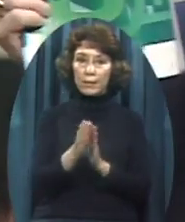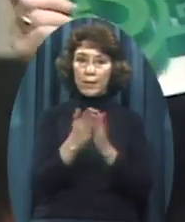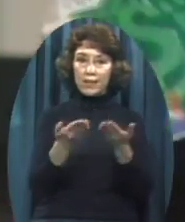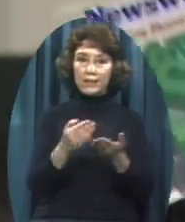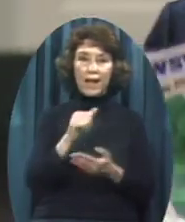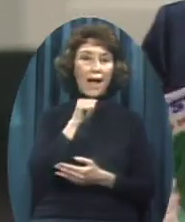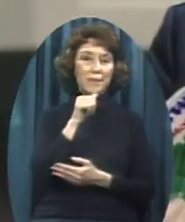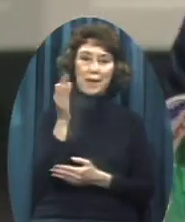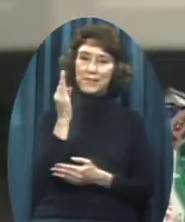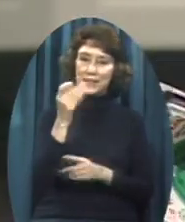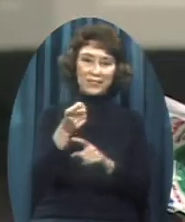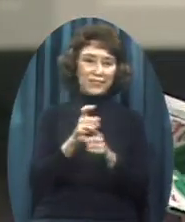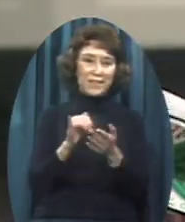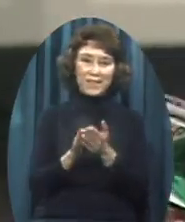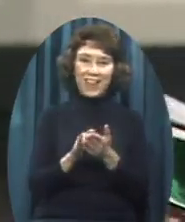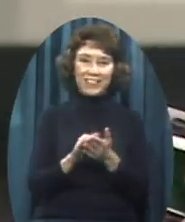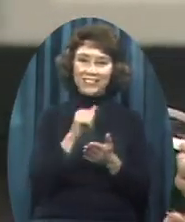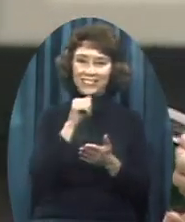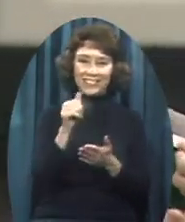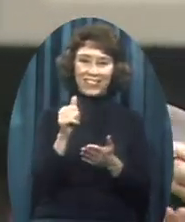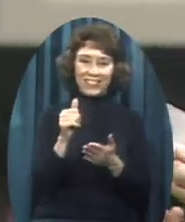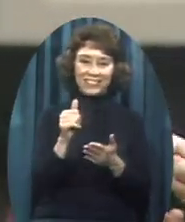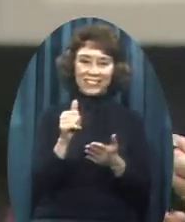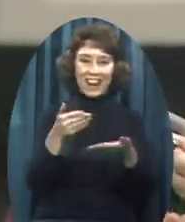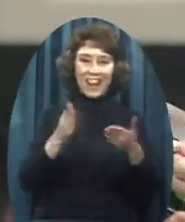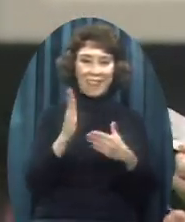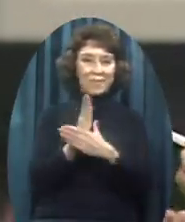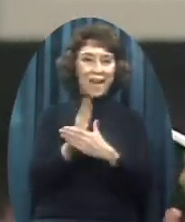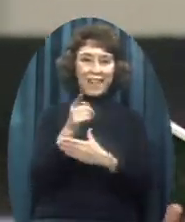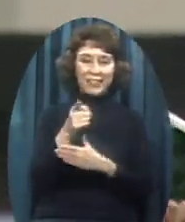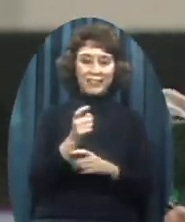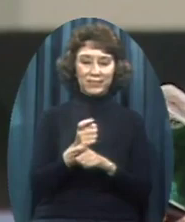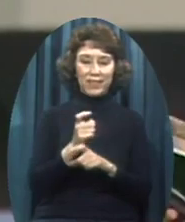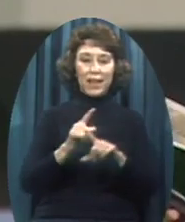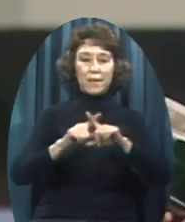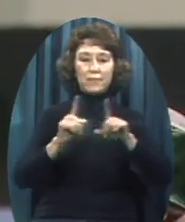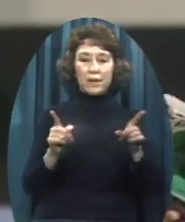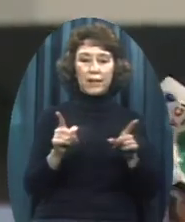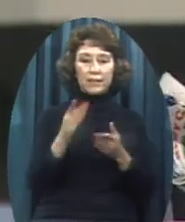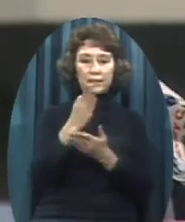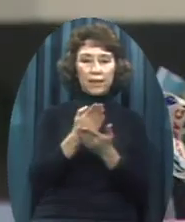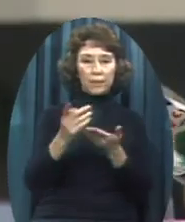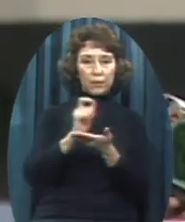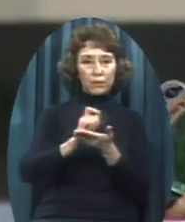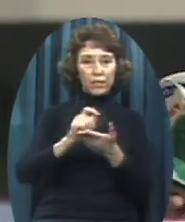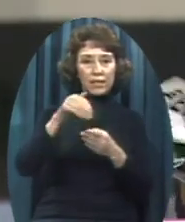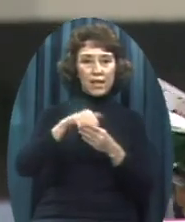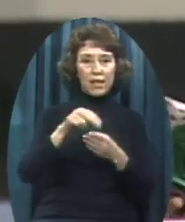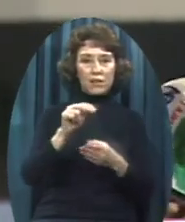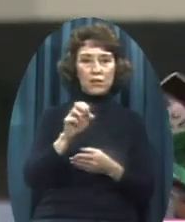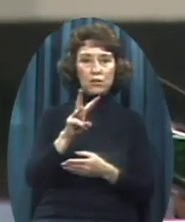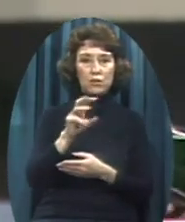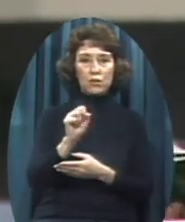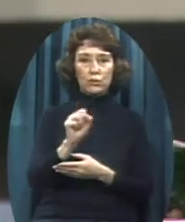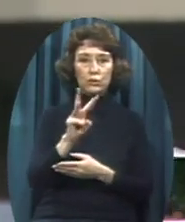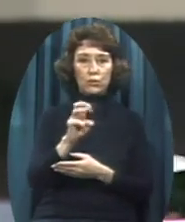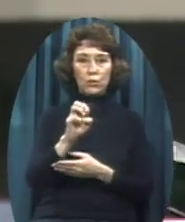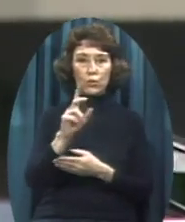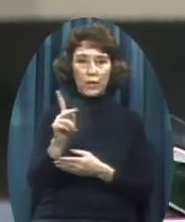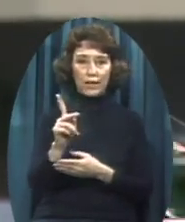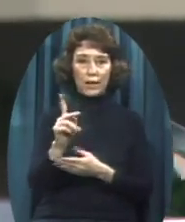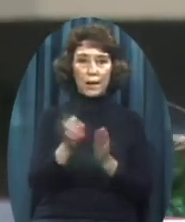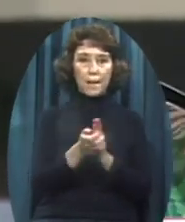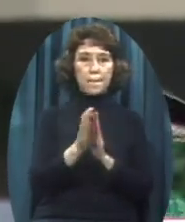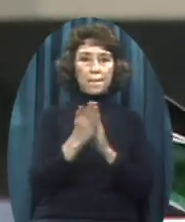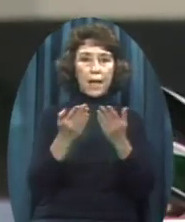preach from Newsweek this morning, so don't get shook up. But there's an article in Newsweek magazine under the television heading,